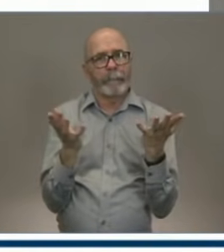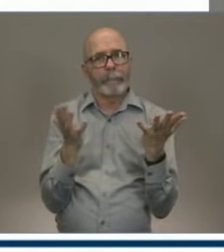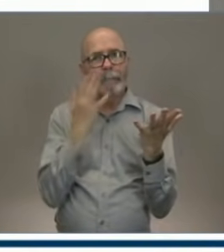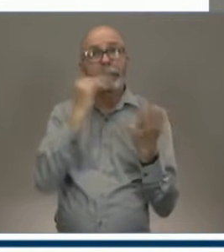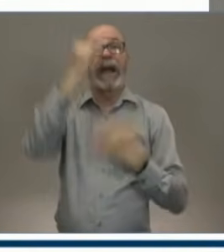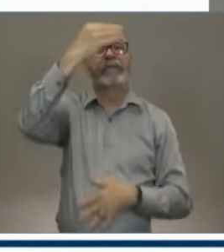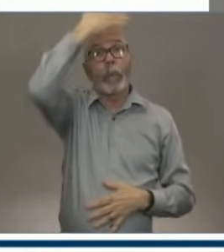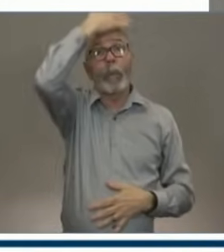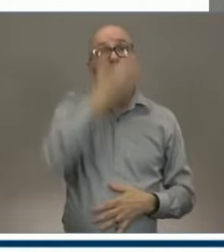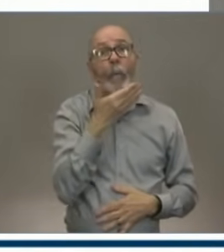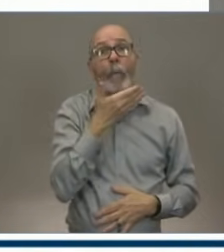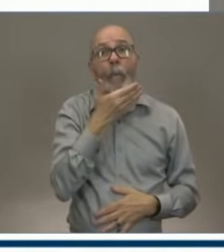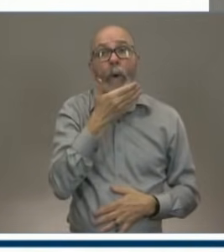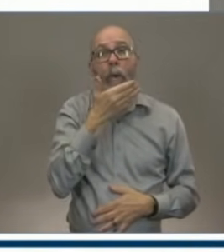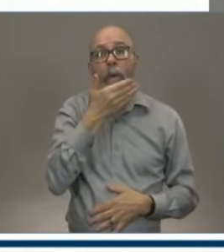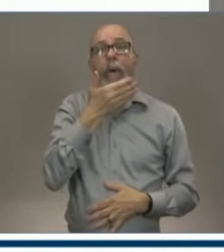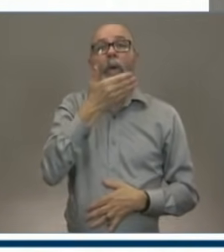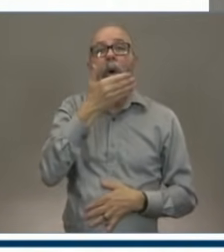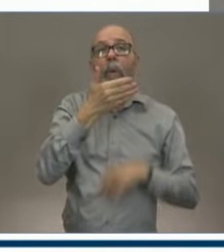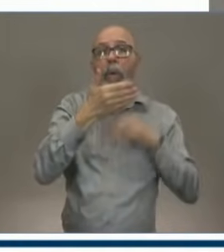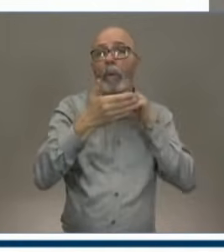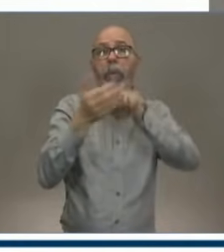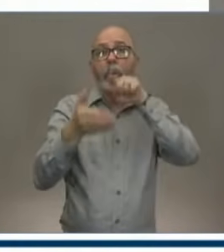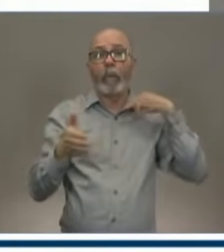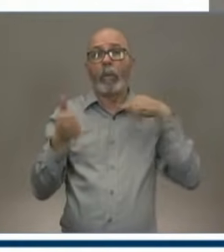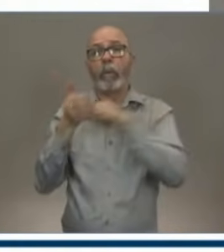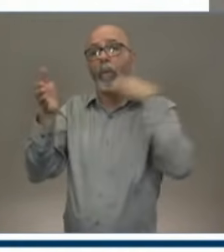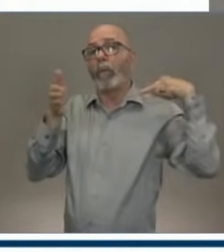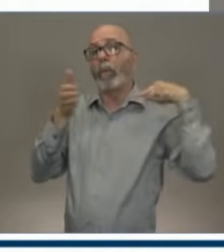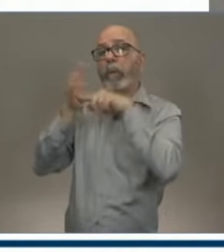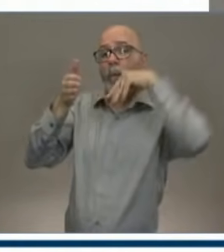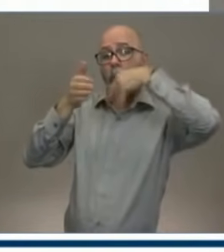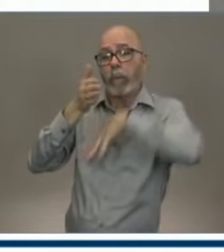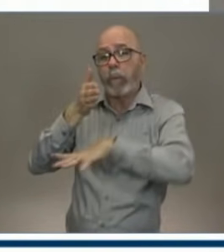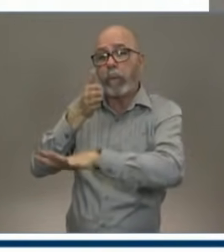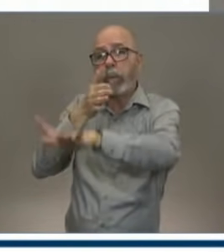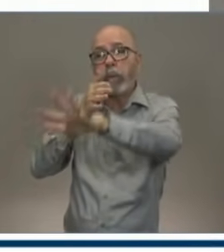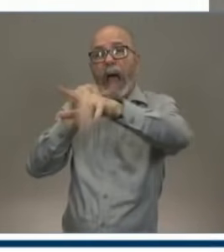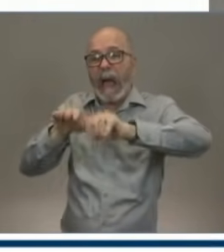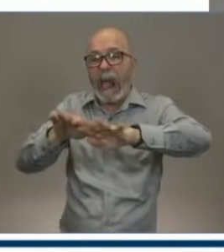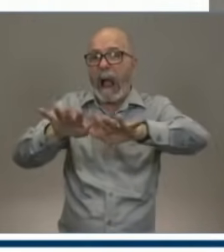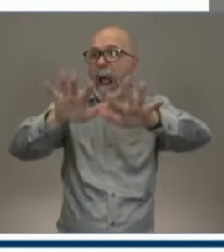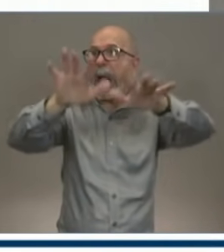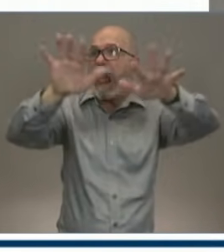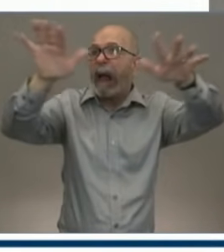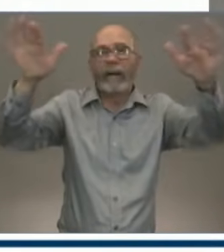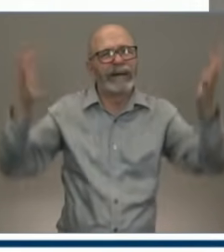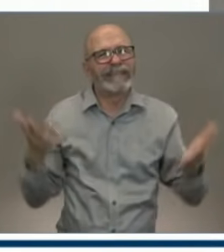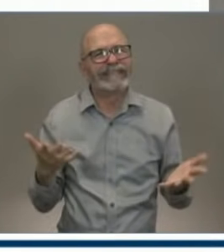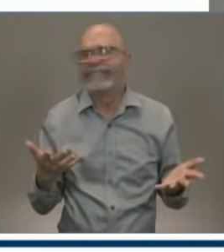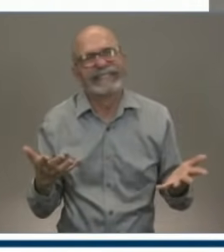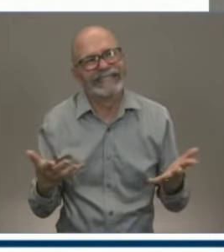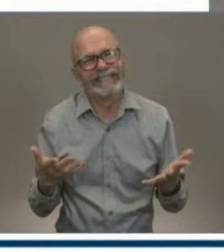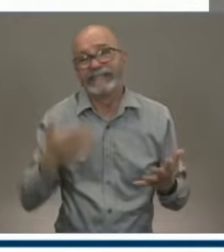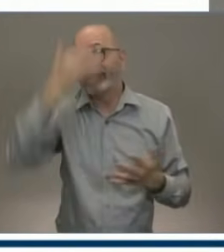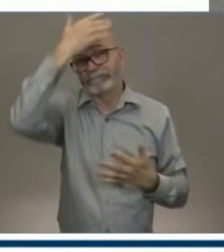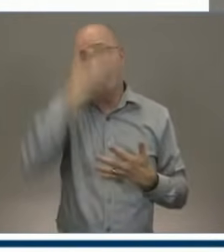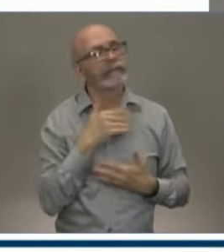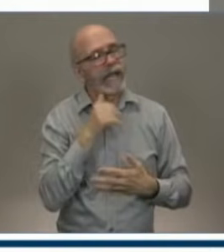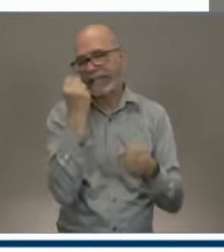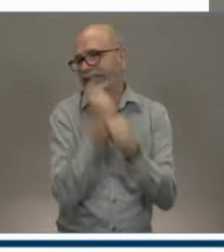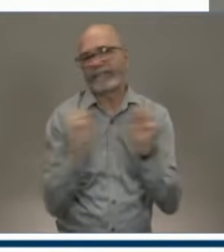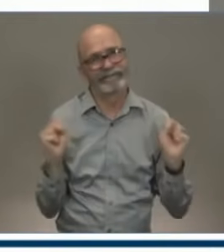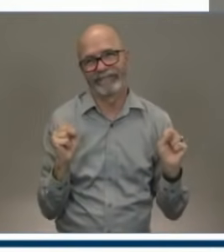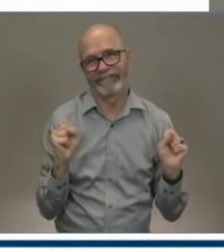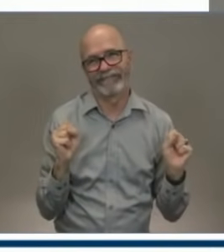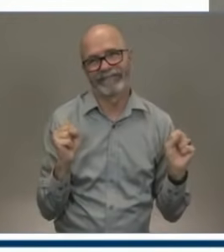do that. You're breathing or coughing, sneezing, the virus gets out and around the face mask. So face masks actually protect the eyes